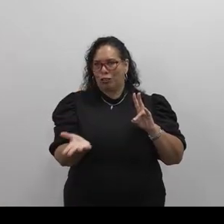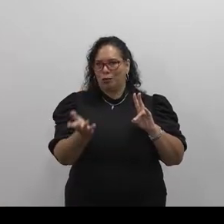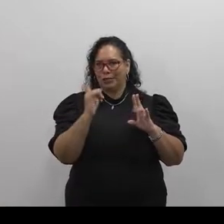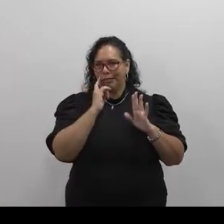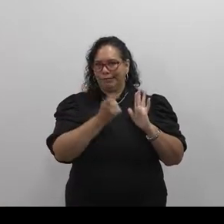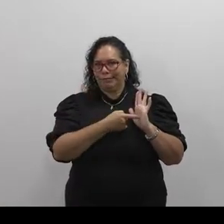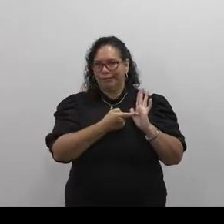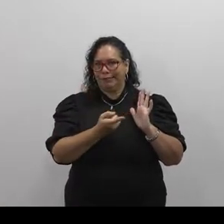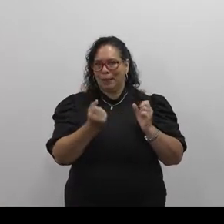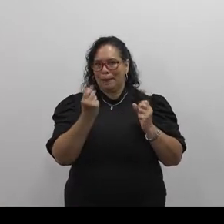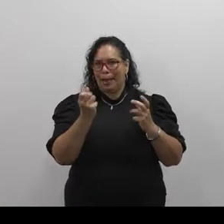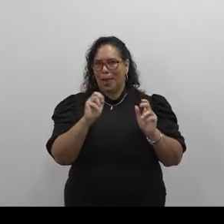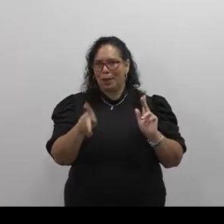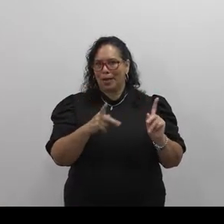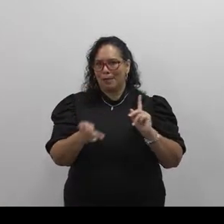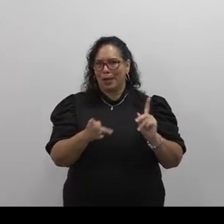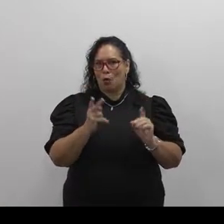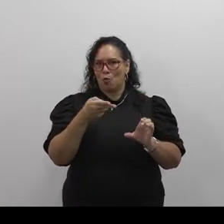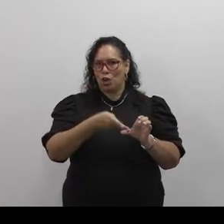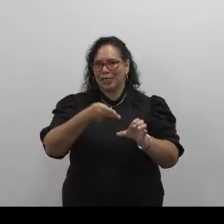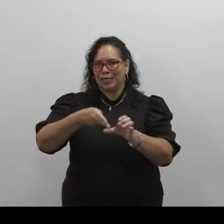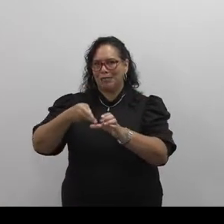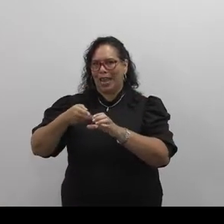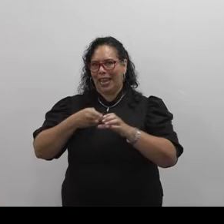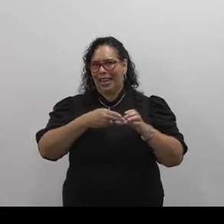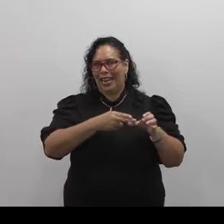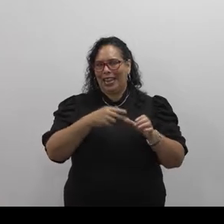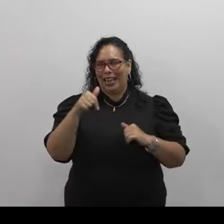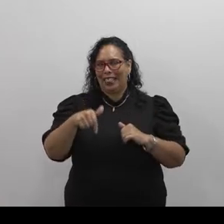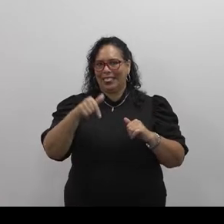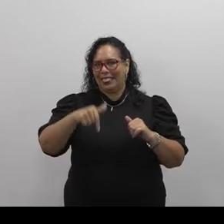not hundreds, who participated in the creation of this report.